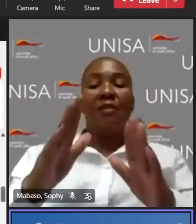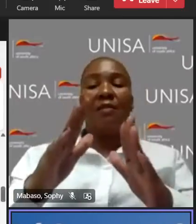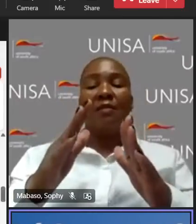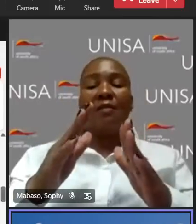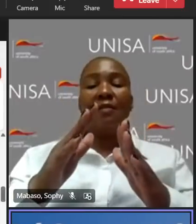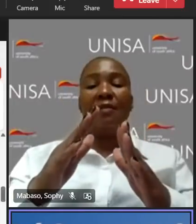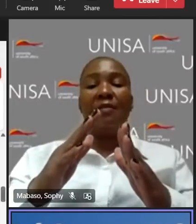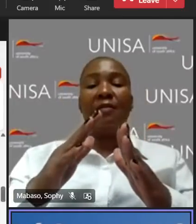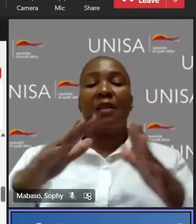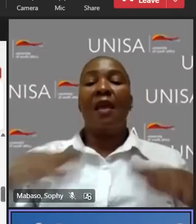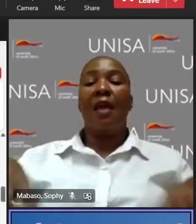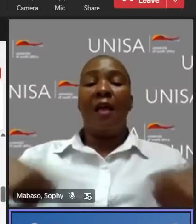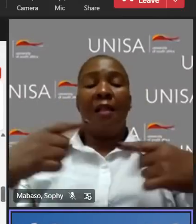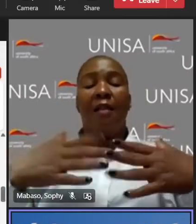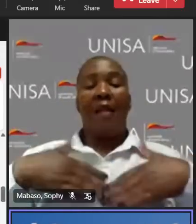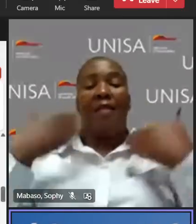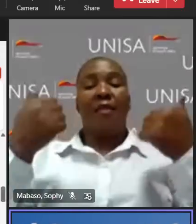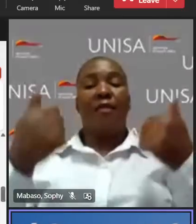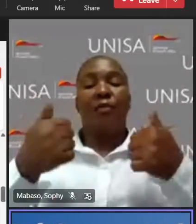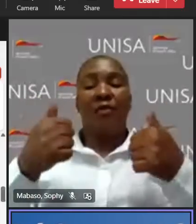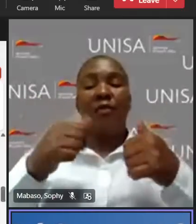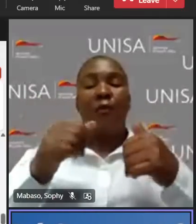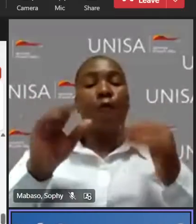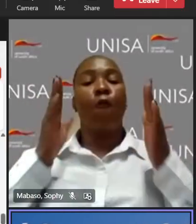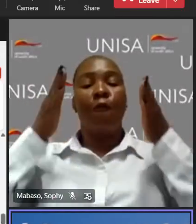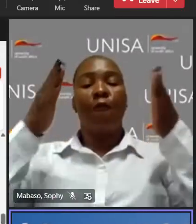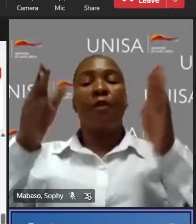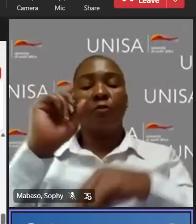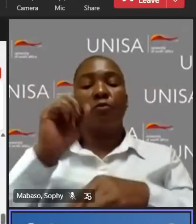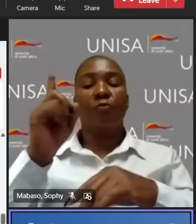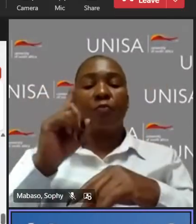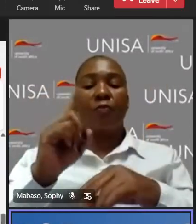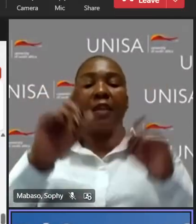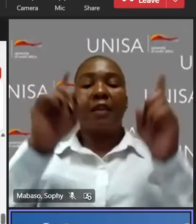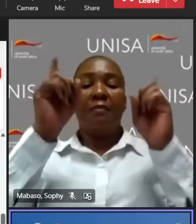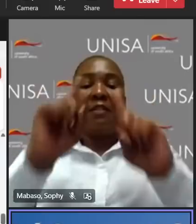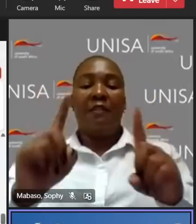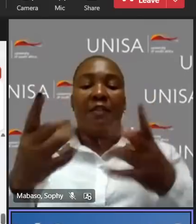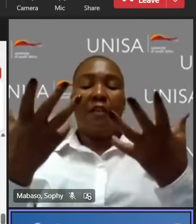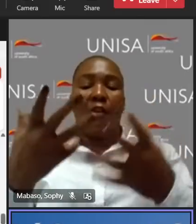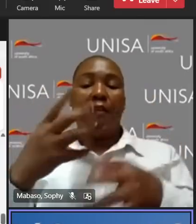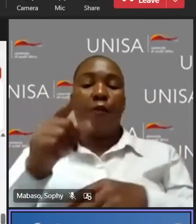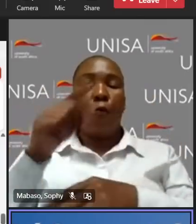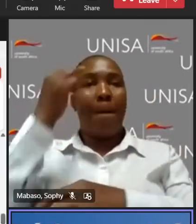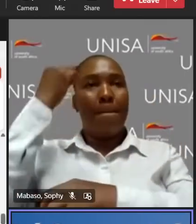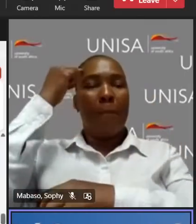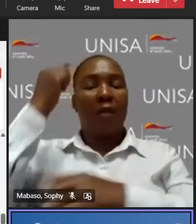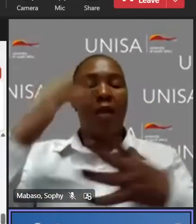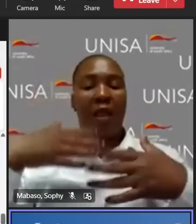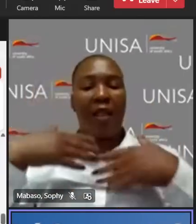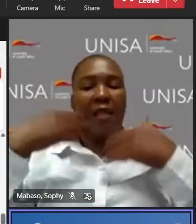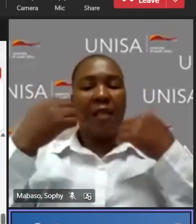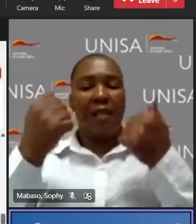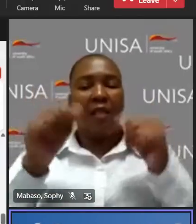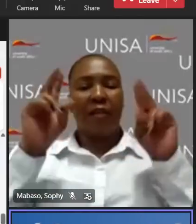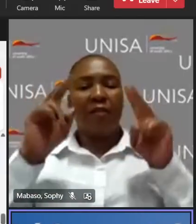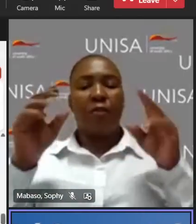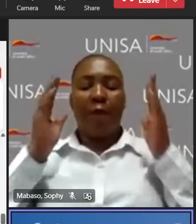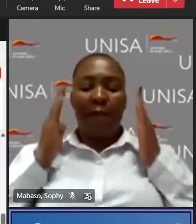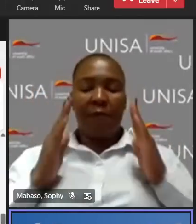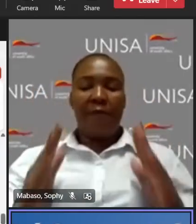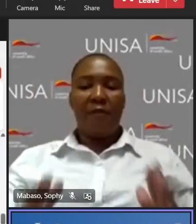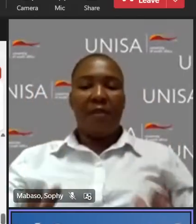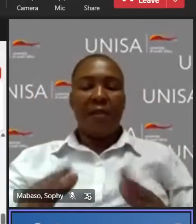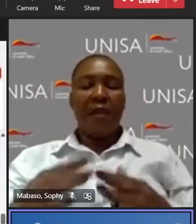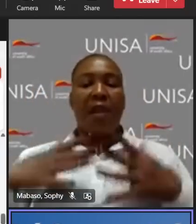wellness, as I mentioned, focus on specifically your mental health issues, your physical health